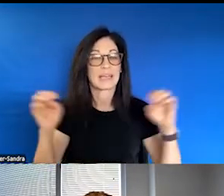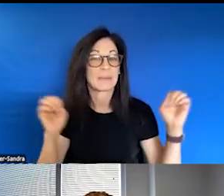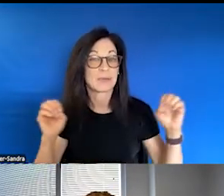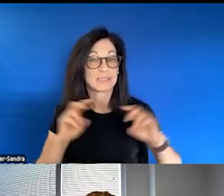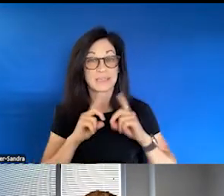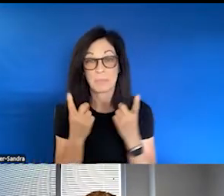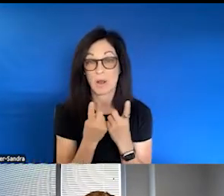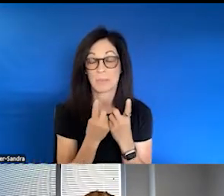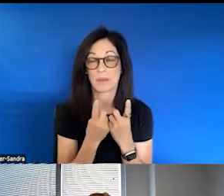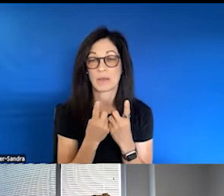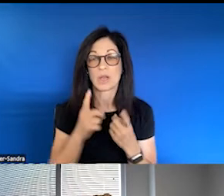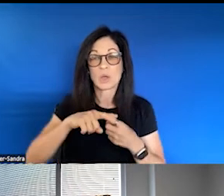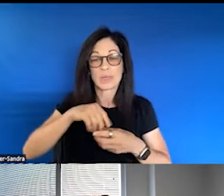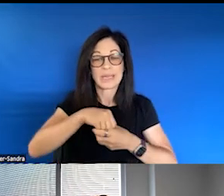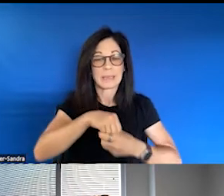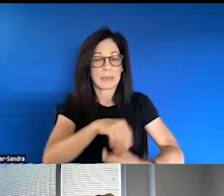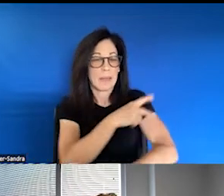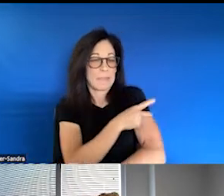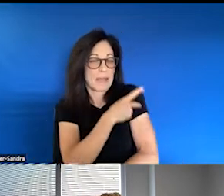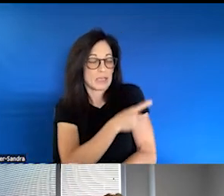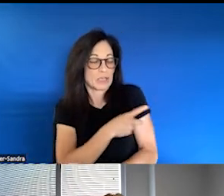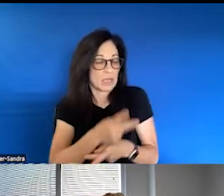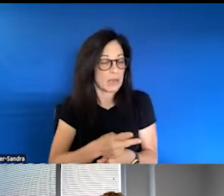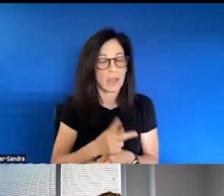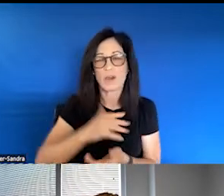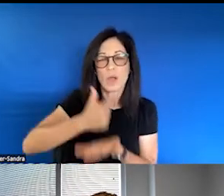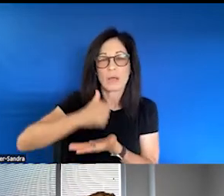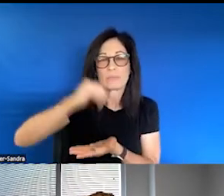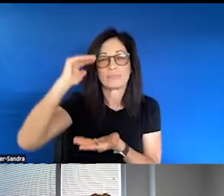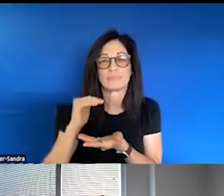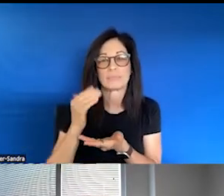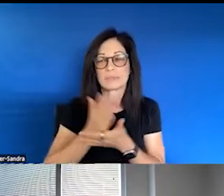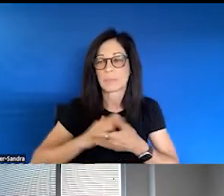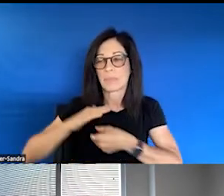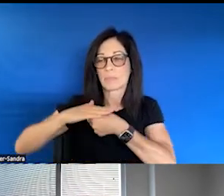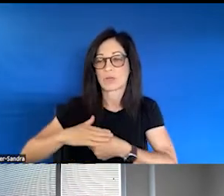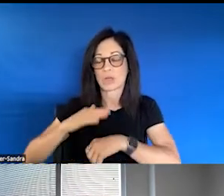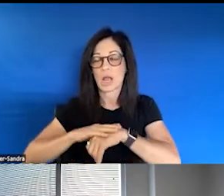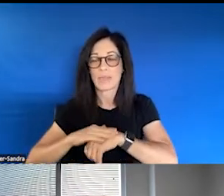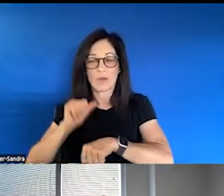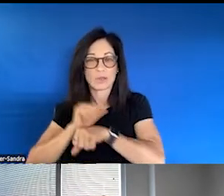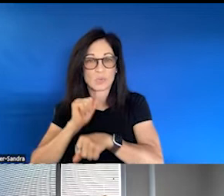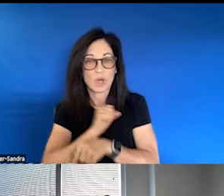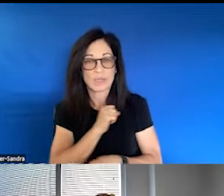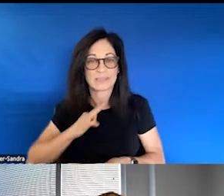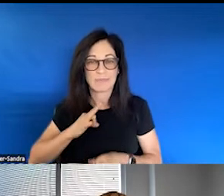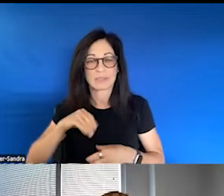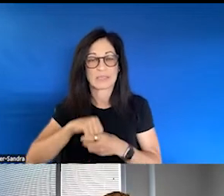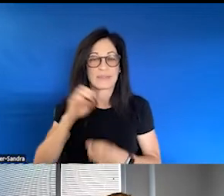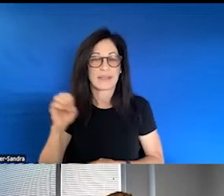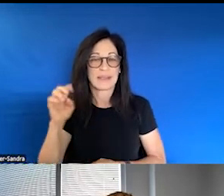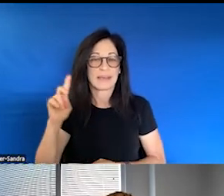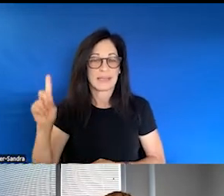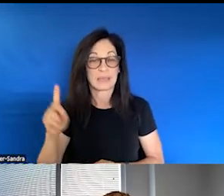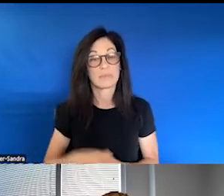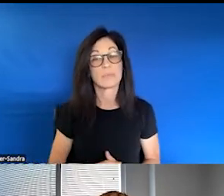department to inpatient care, and to help alleviate some of the pressure on the workforce in the ED. Can you tell